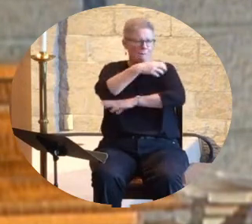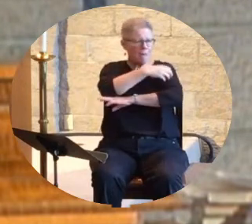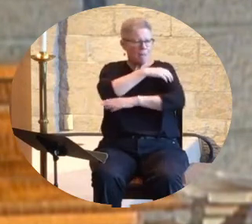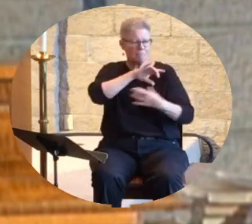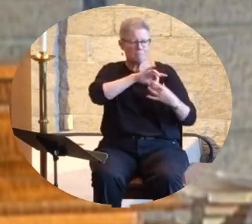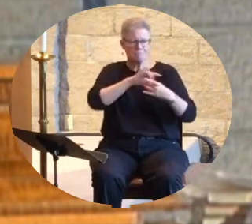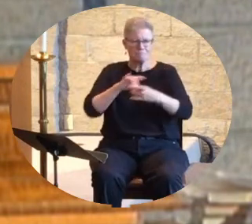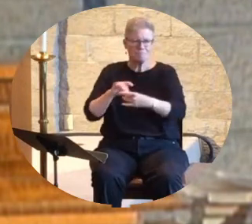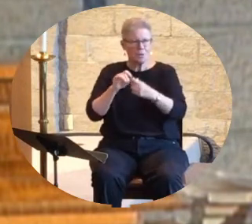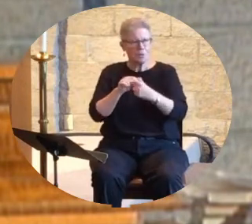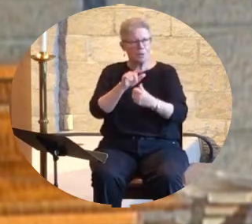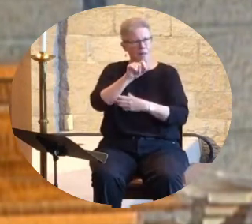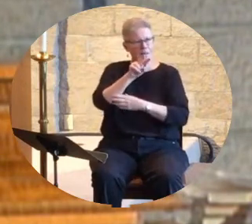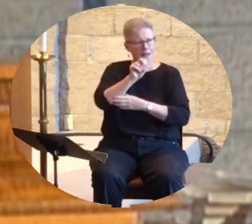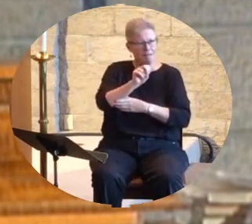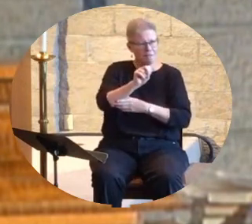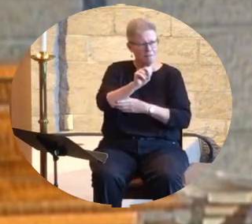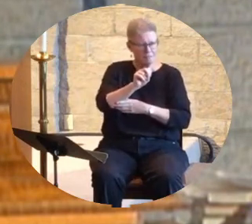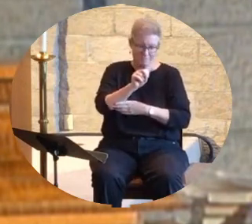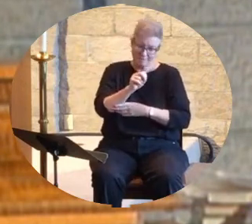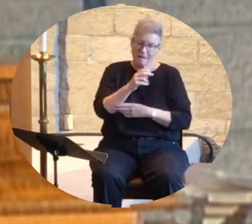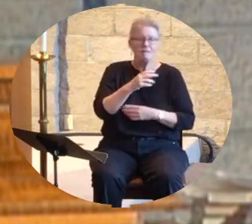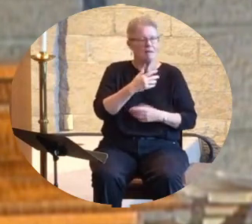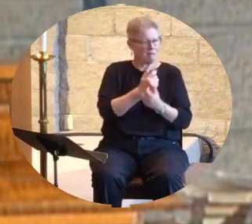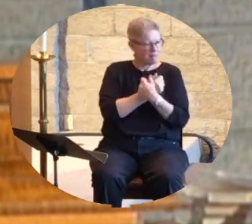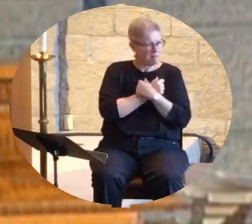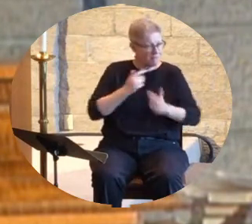life and its creation.